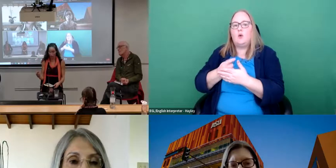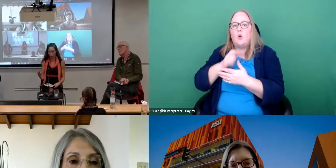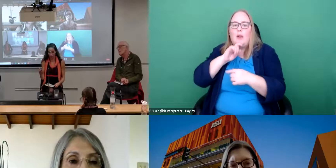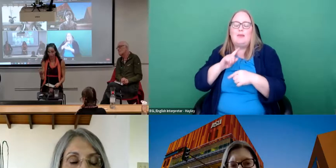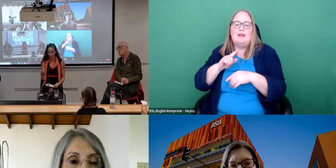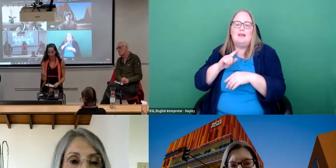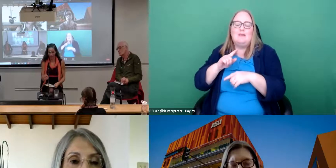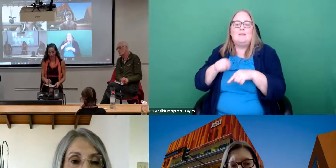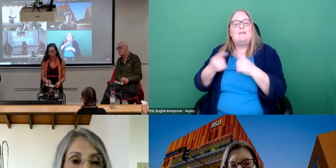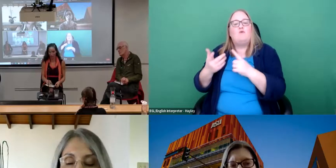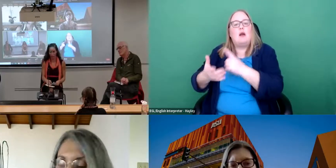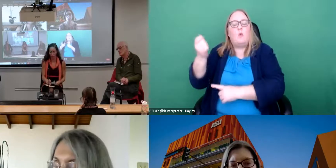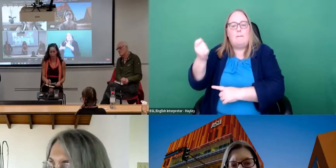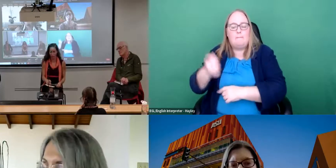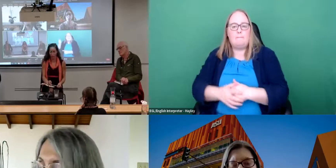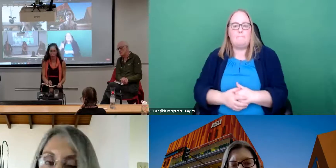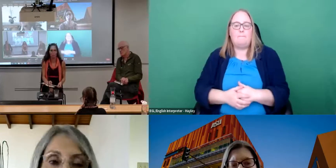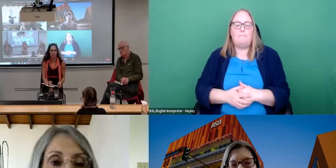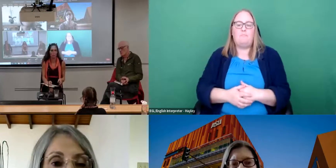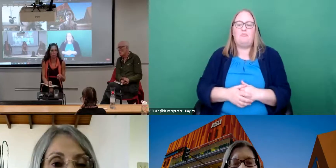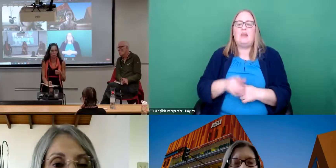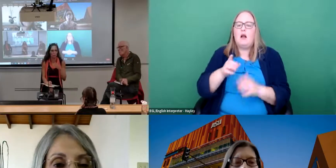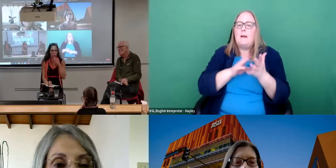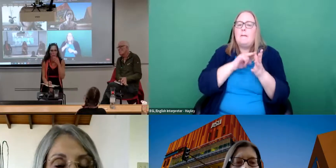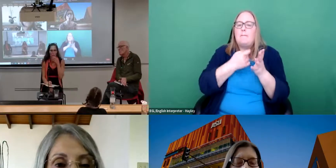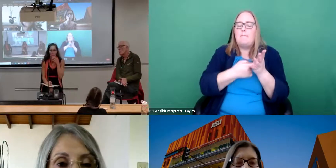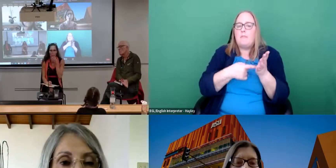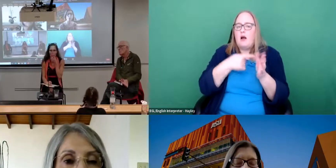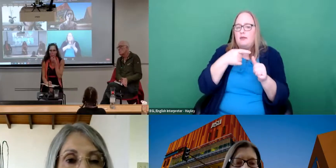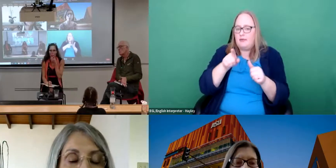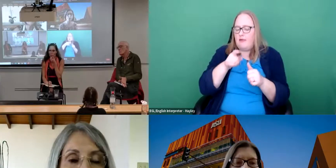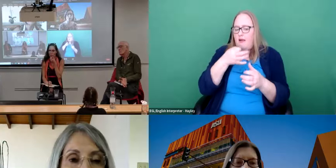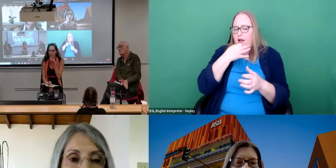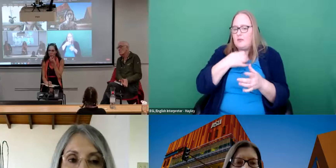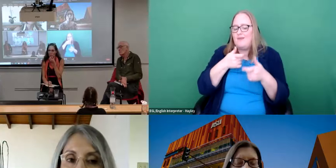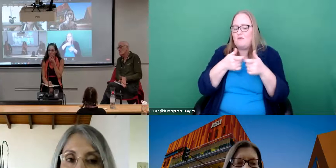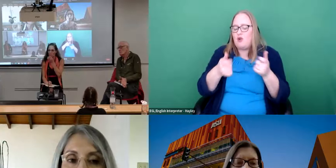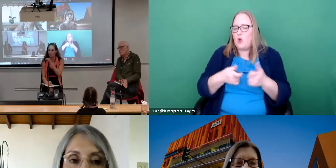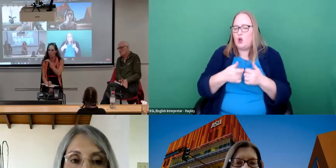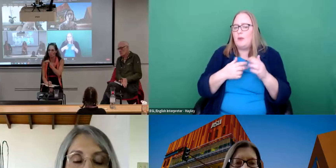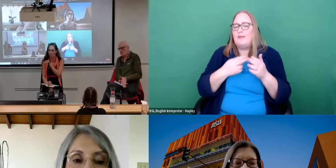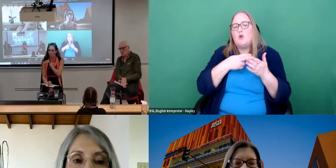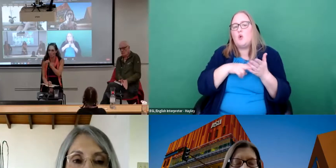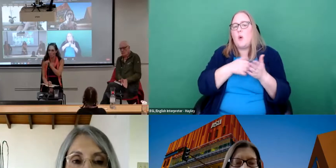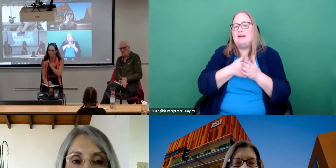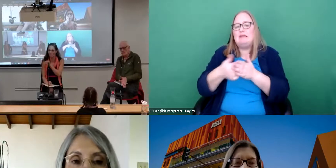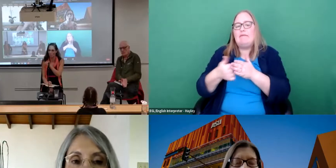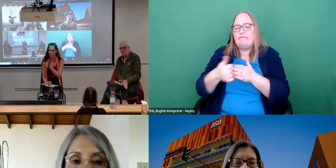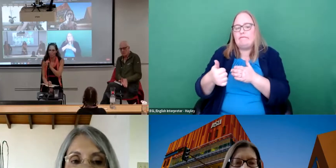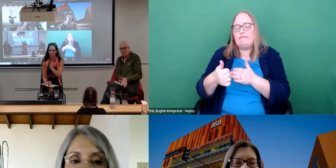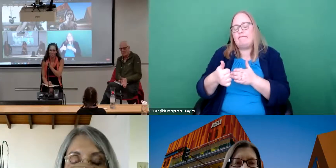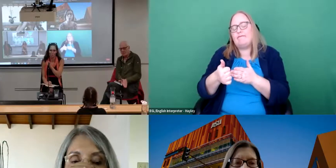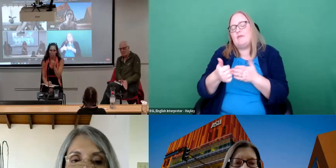the normative framework that Marta asked about, because it is a very normative debate, and we see that often in policy, that certain types of